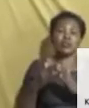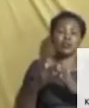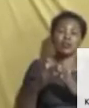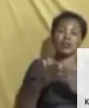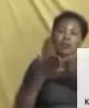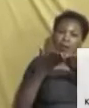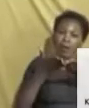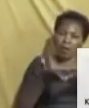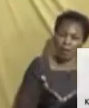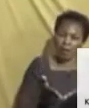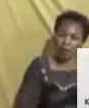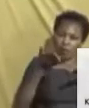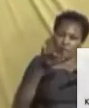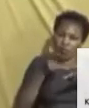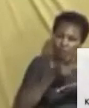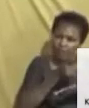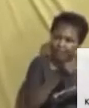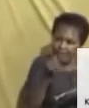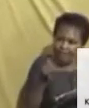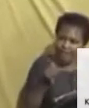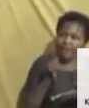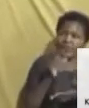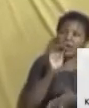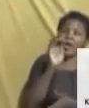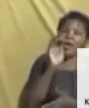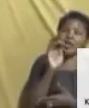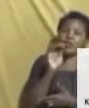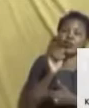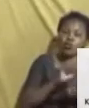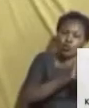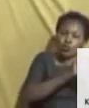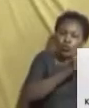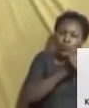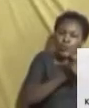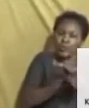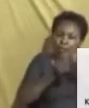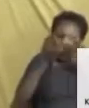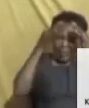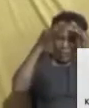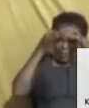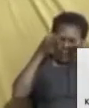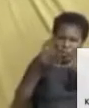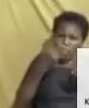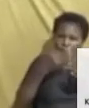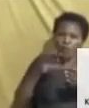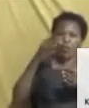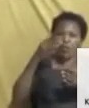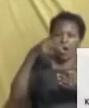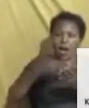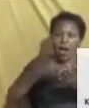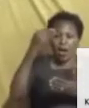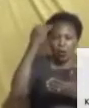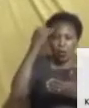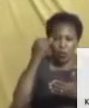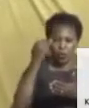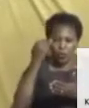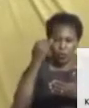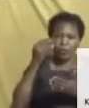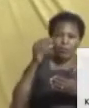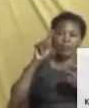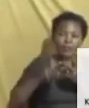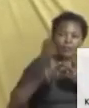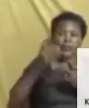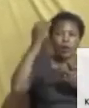Now, you're being asked to reverse the decision of the High Court, the decision of the High Court and of the Court of Appeal